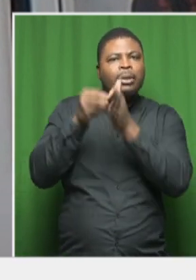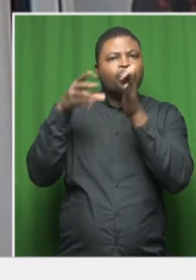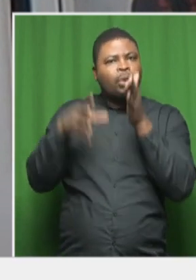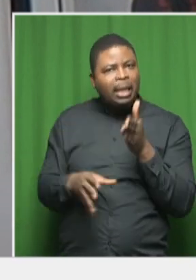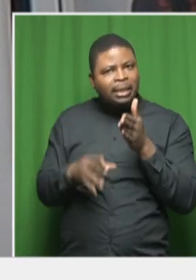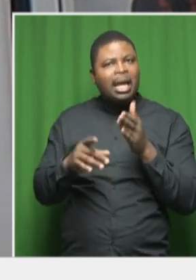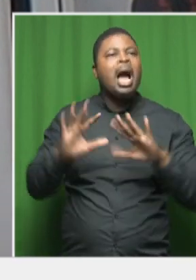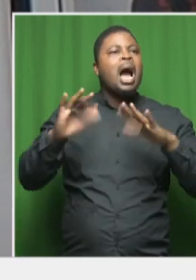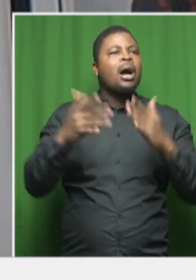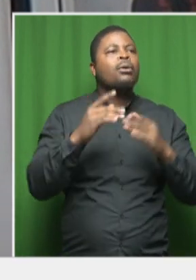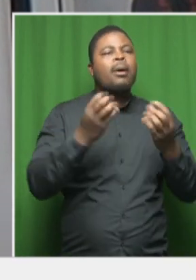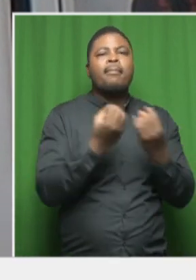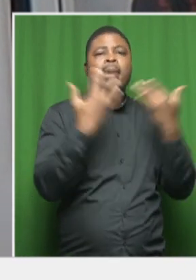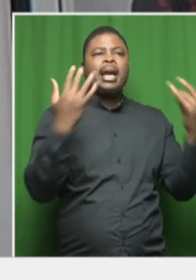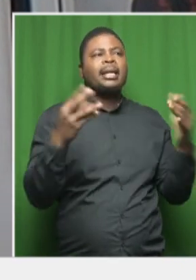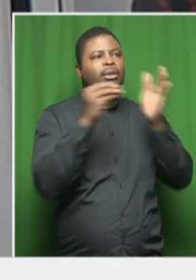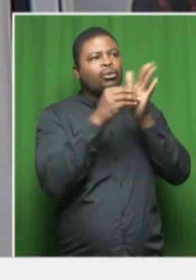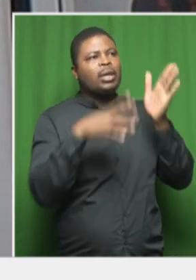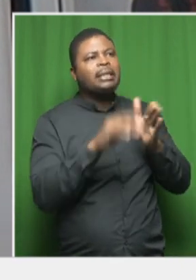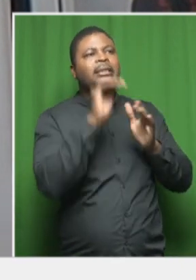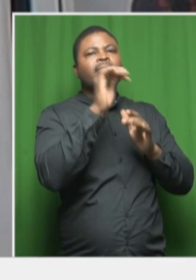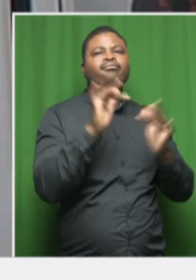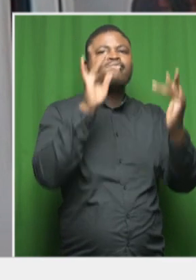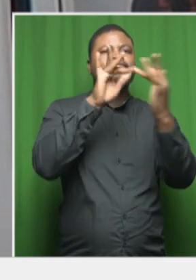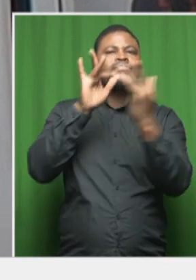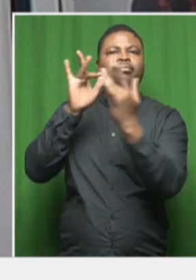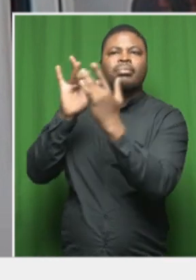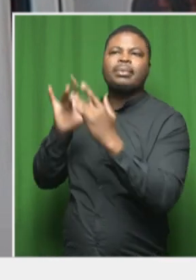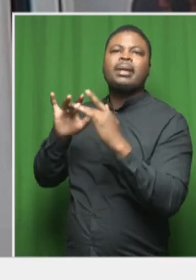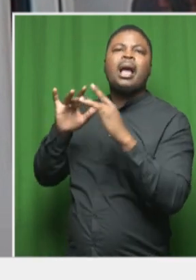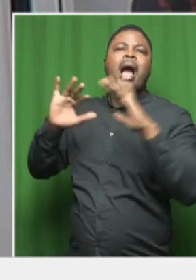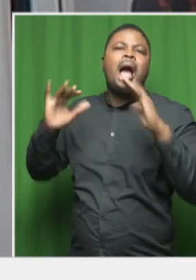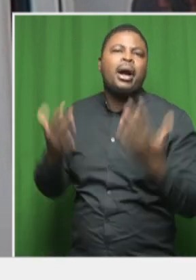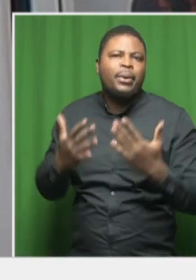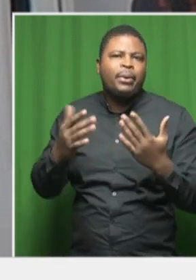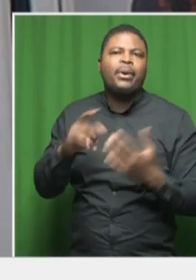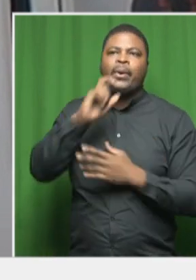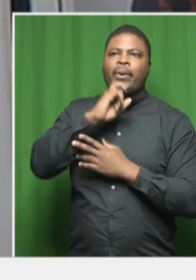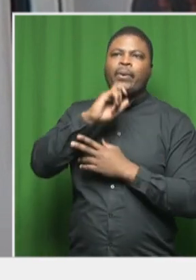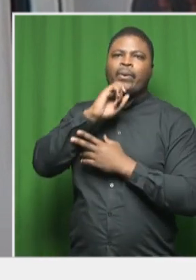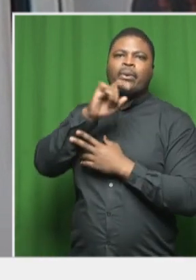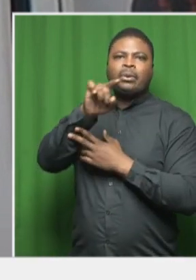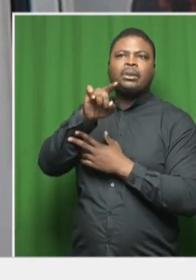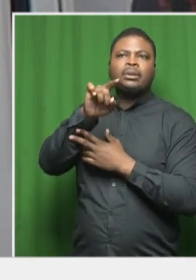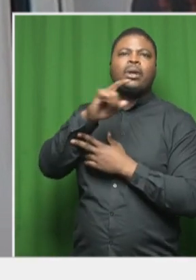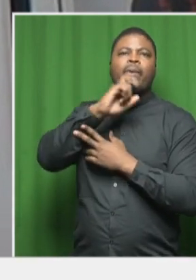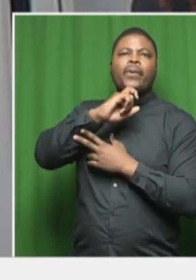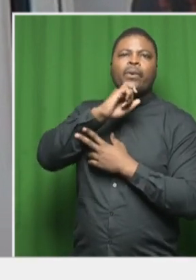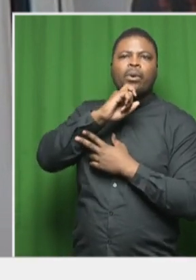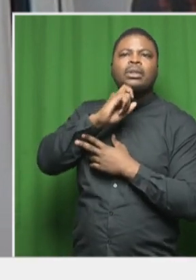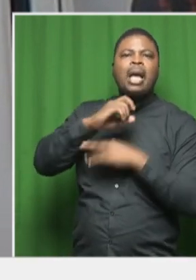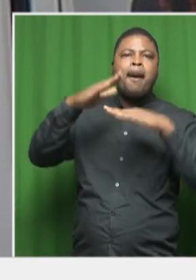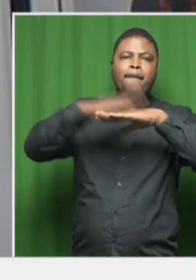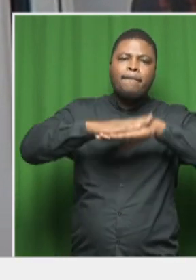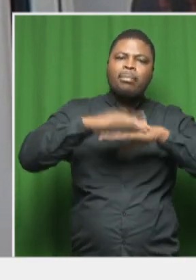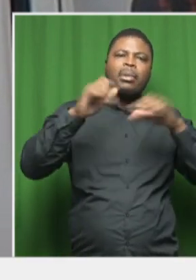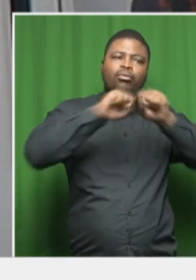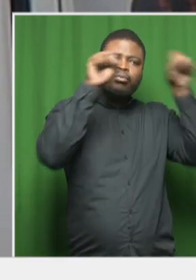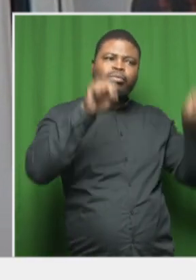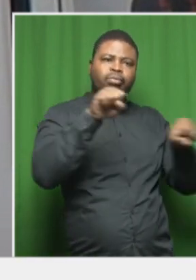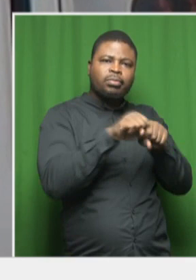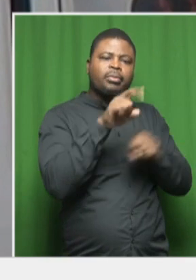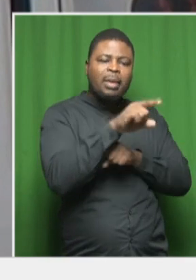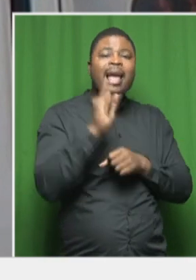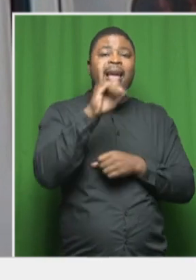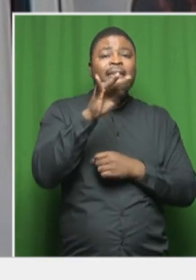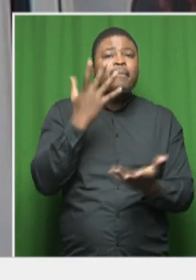many students is through a platform. So I'll give you an example. You're struggling with a course. It